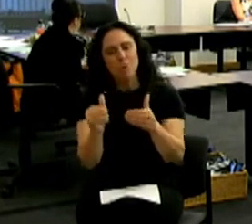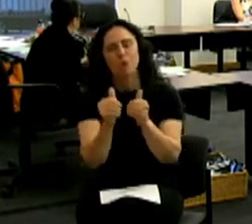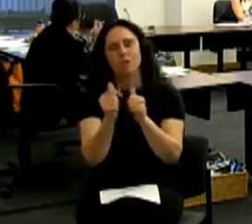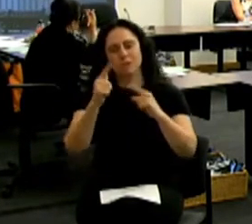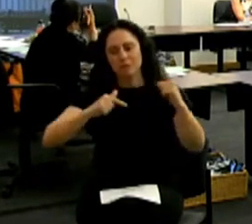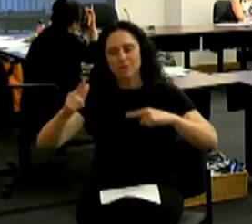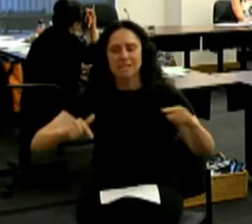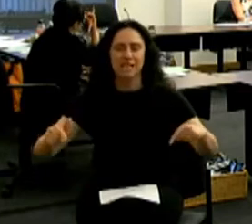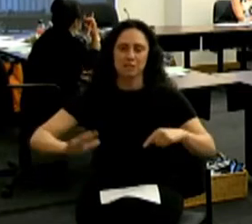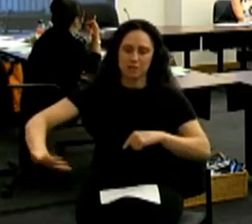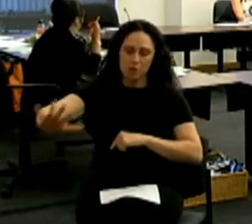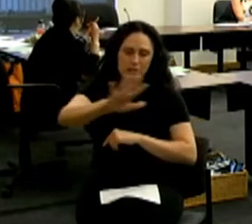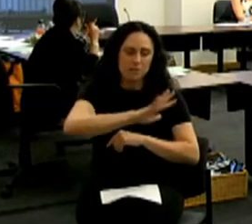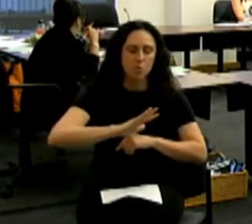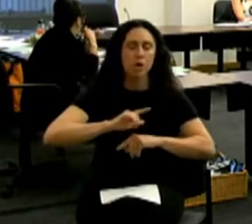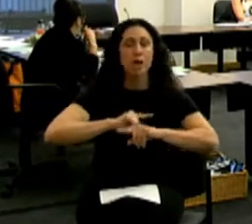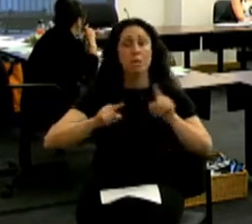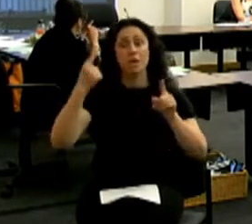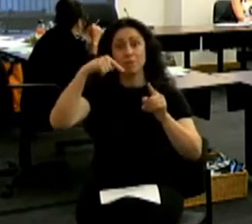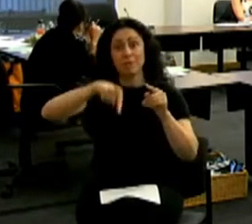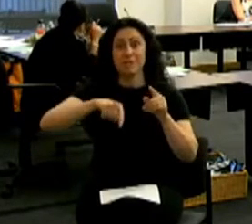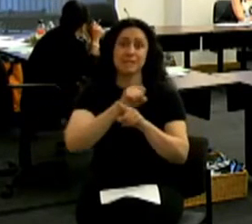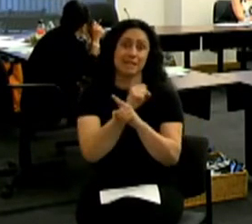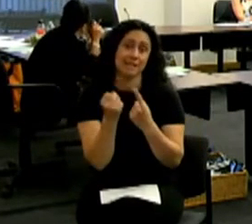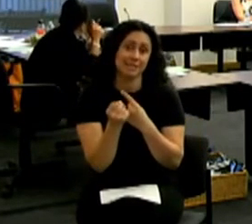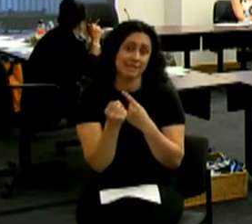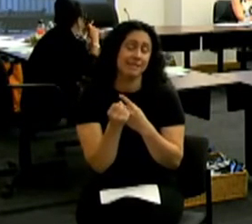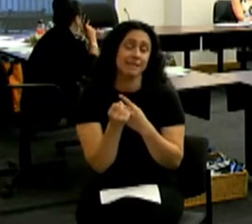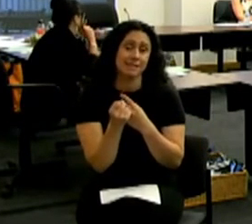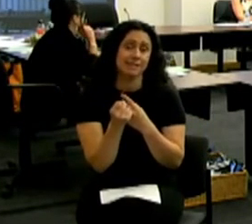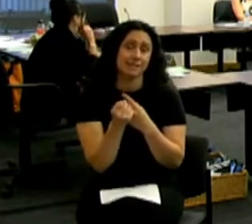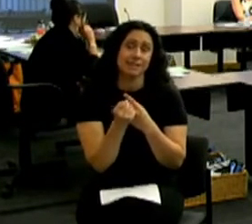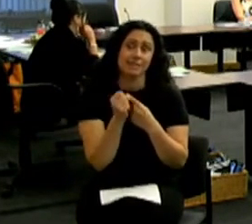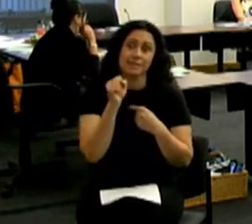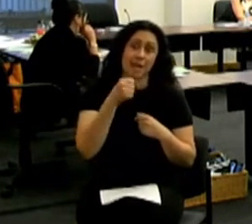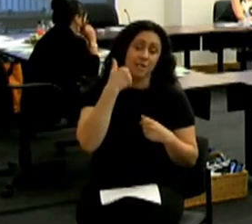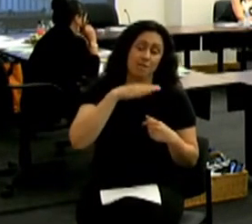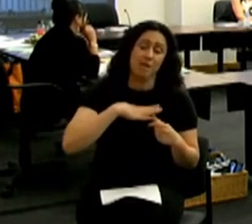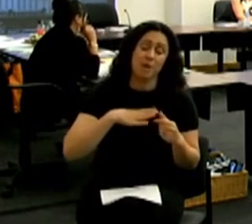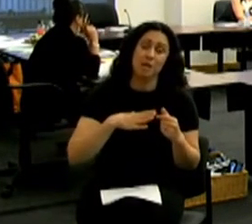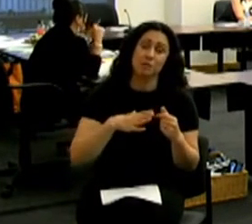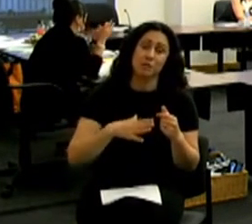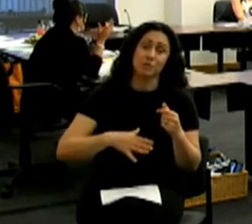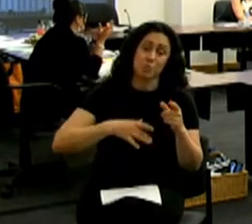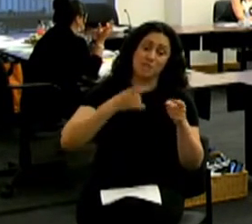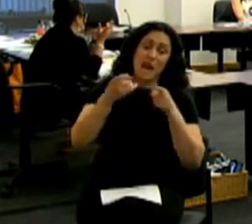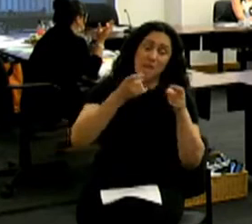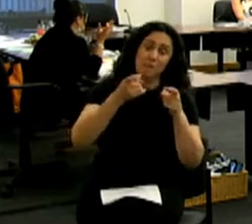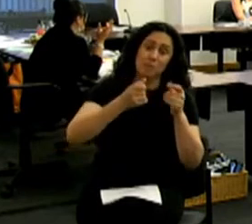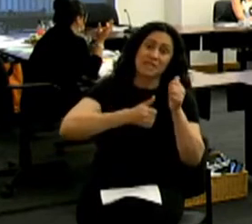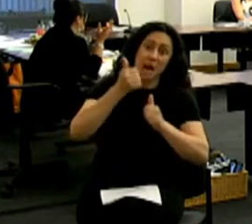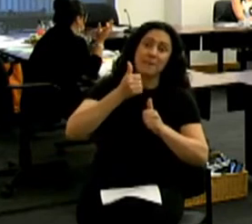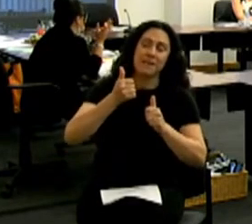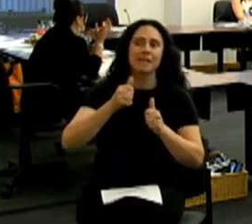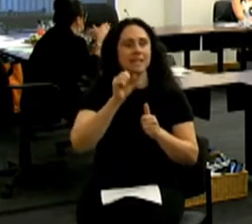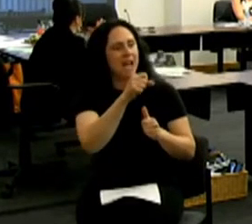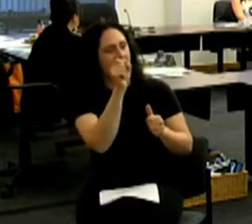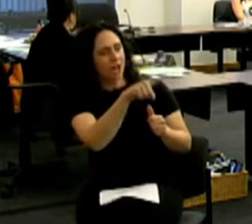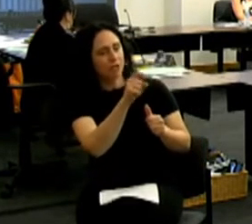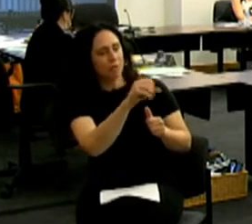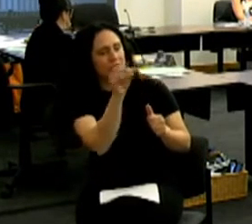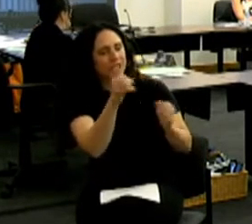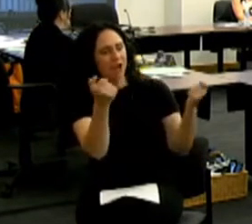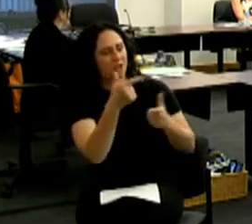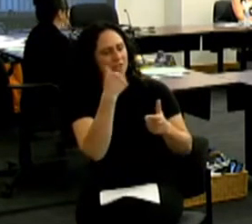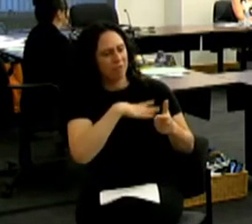diversification across the board. But in this case, yes, the females were a little dominant. Very, 100%. All of them are female, which I